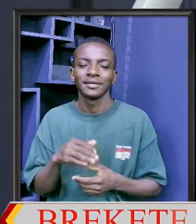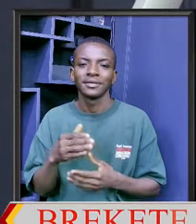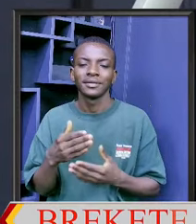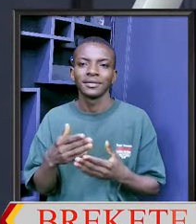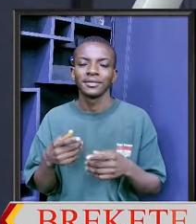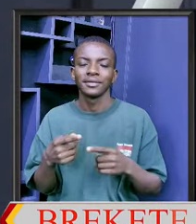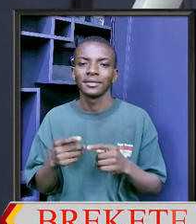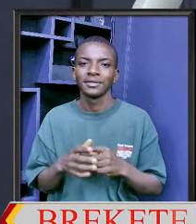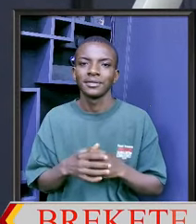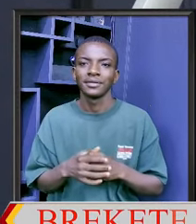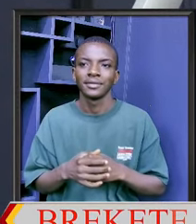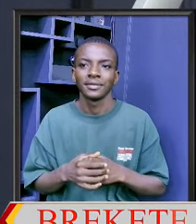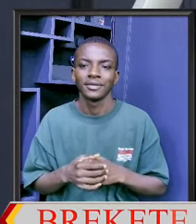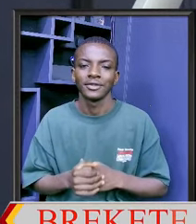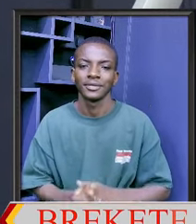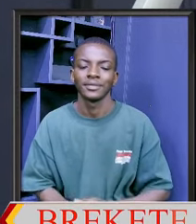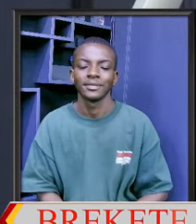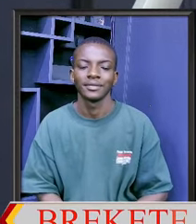children.